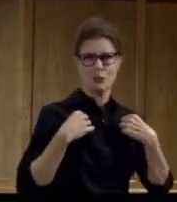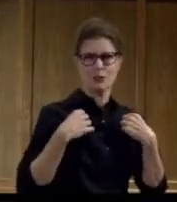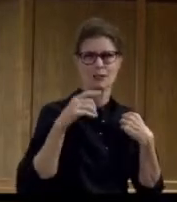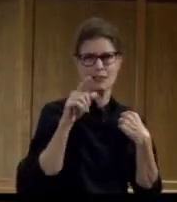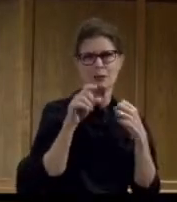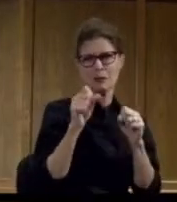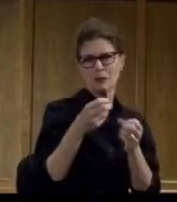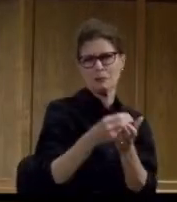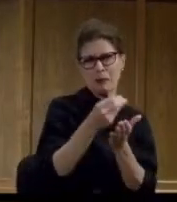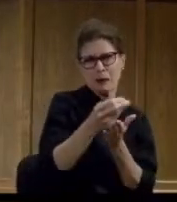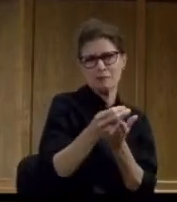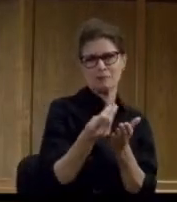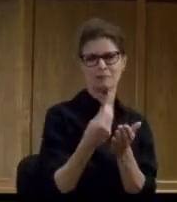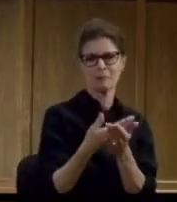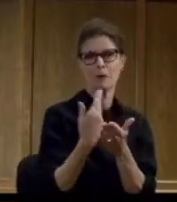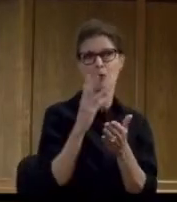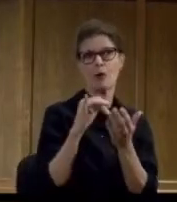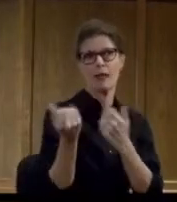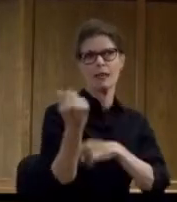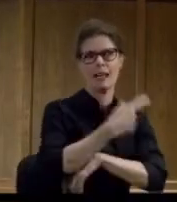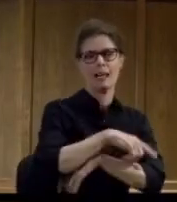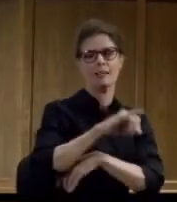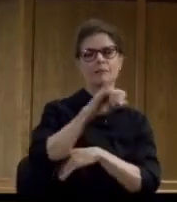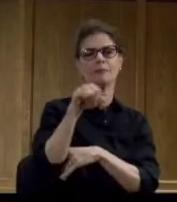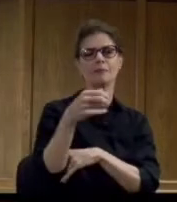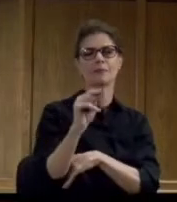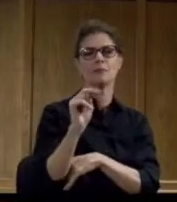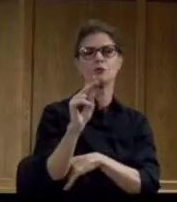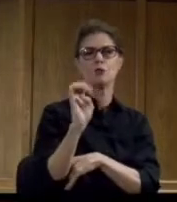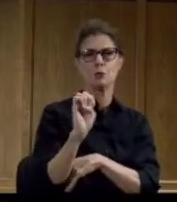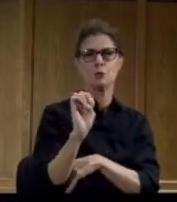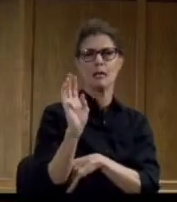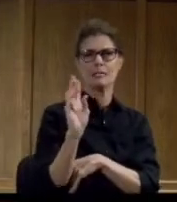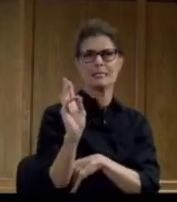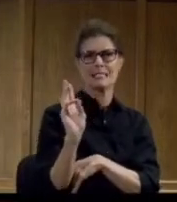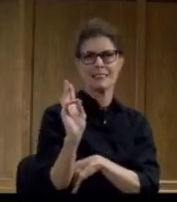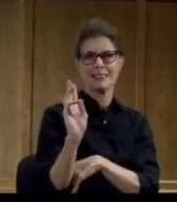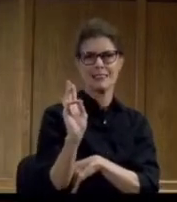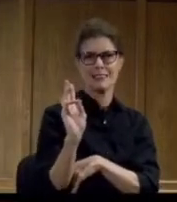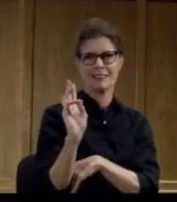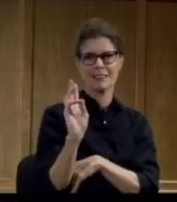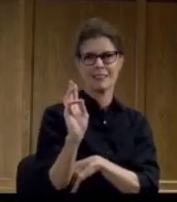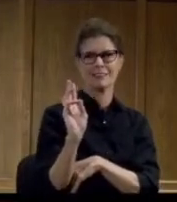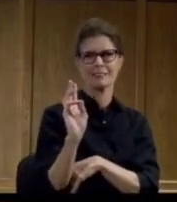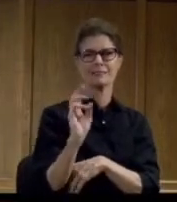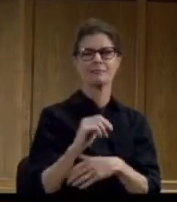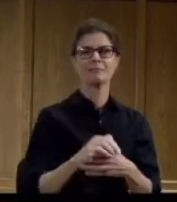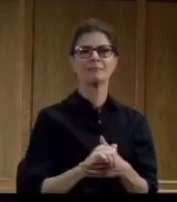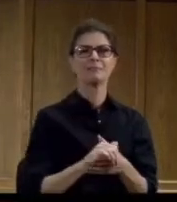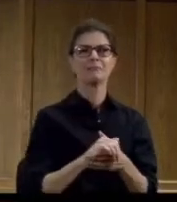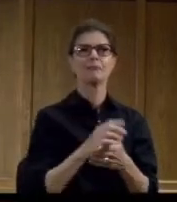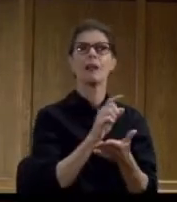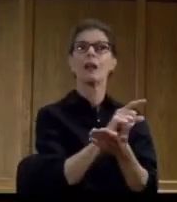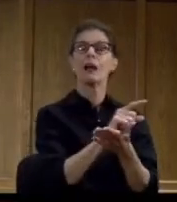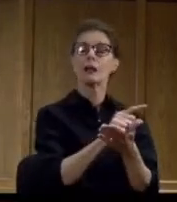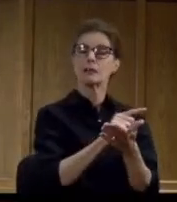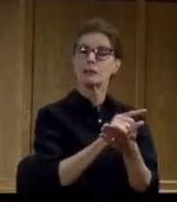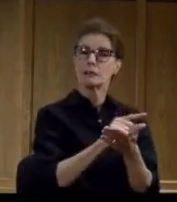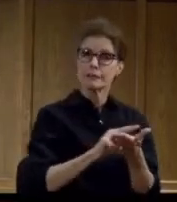June 6th. So mark that on your calendars. We sure hope that you could be there for that. I'll also say next week, a week from